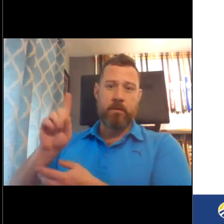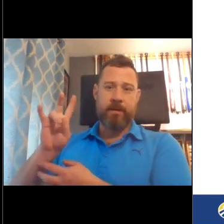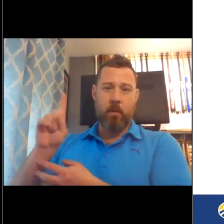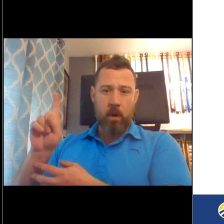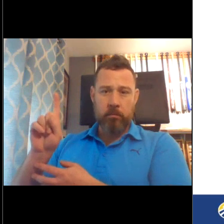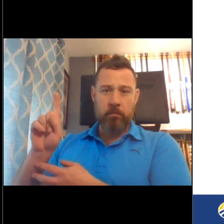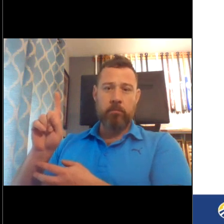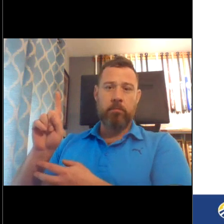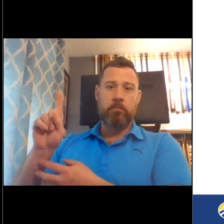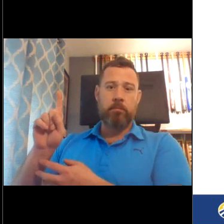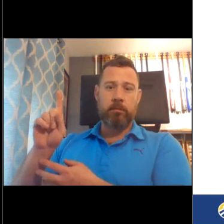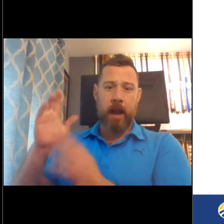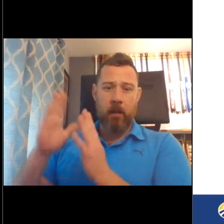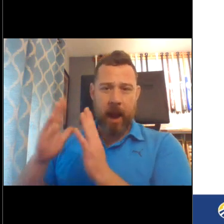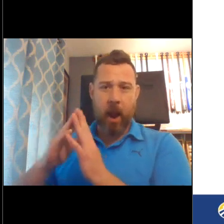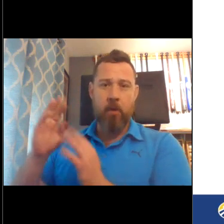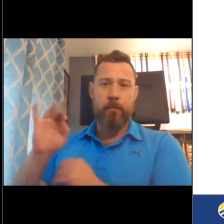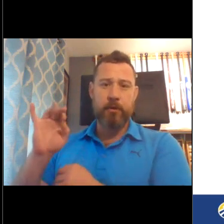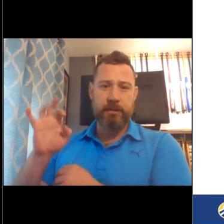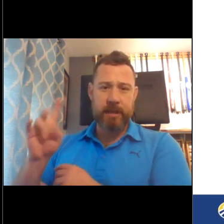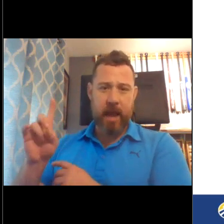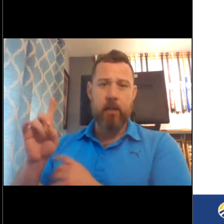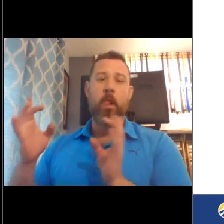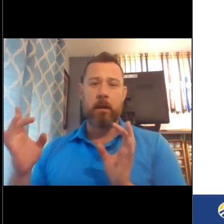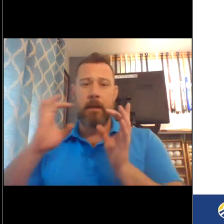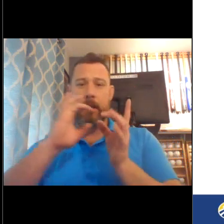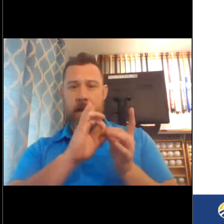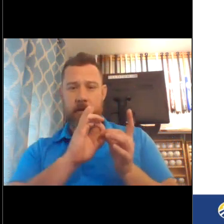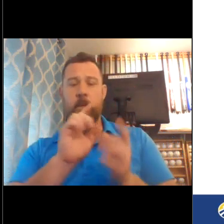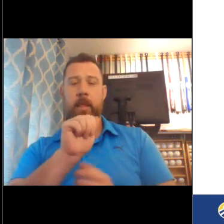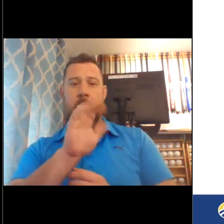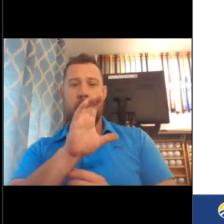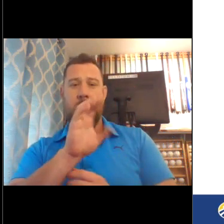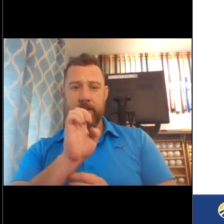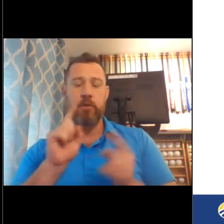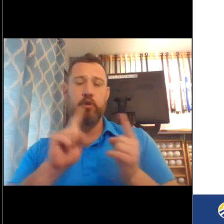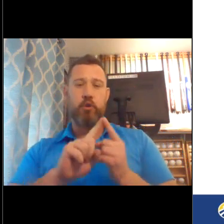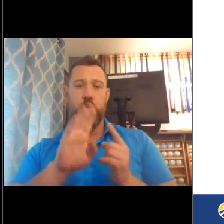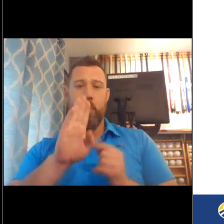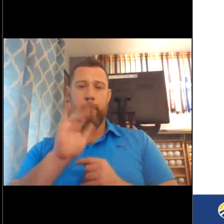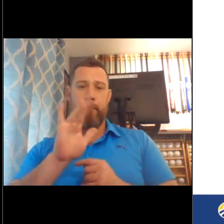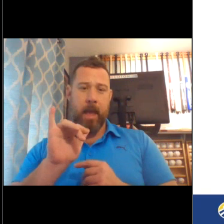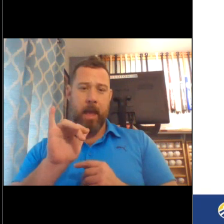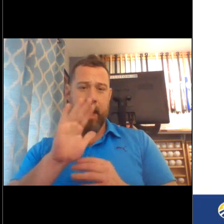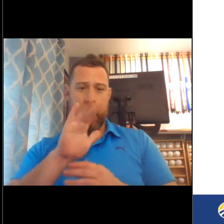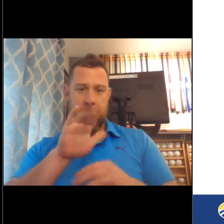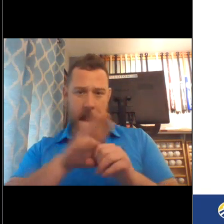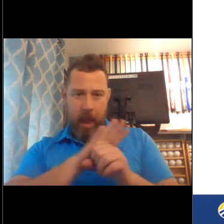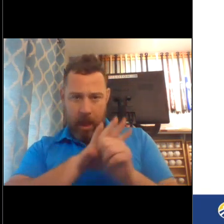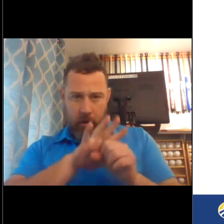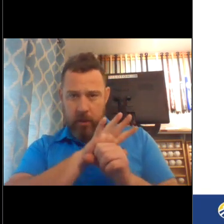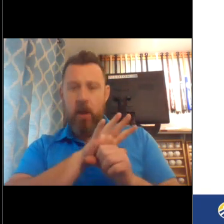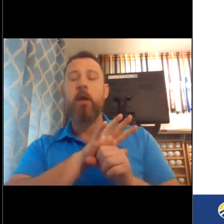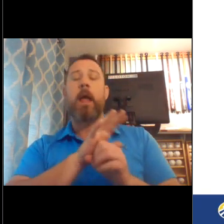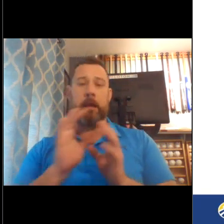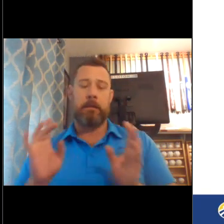the station location in downtown Merced will connect with ACE that goes to the Bay Area as it gets to Merced, and connect with